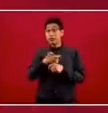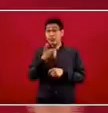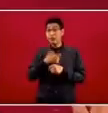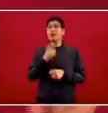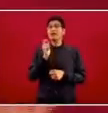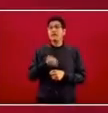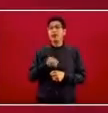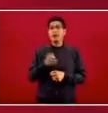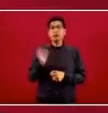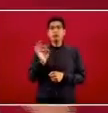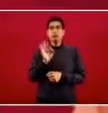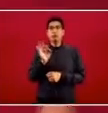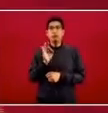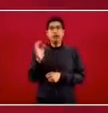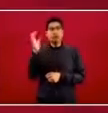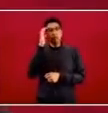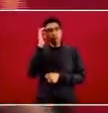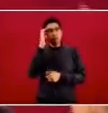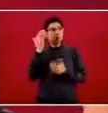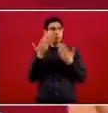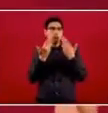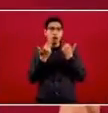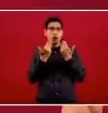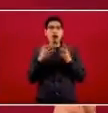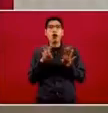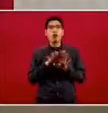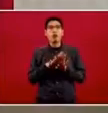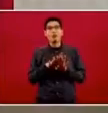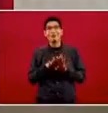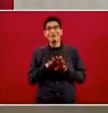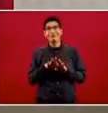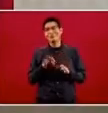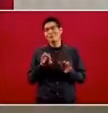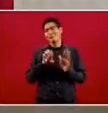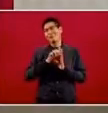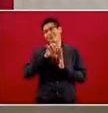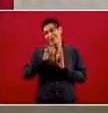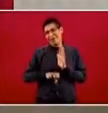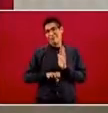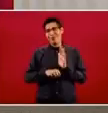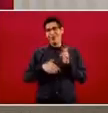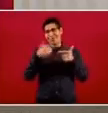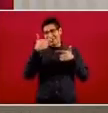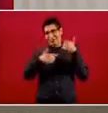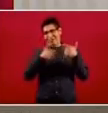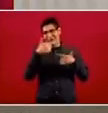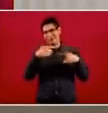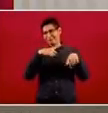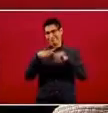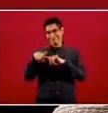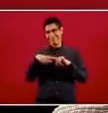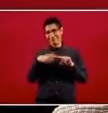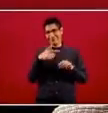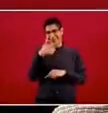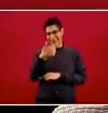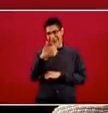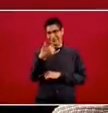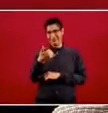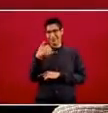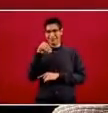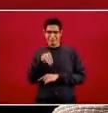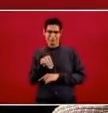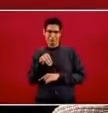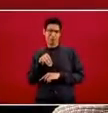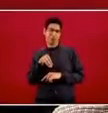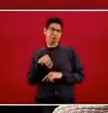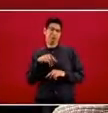using facilities such as hotels, for example, and then the last stage would be using facilities that have never been used